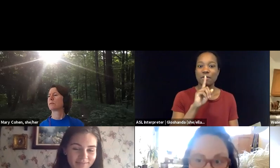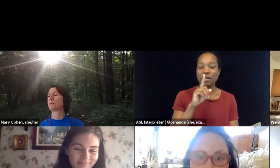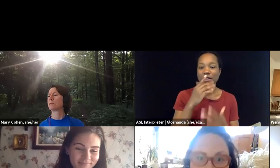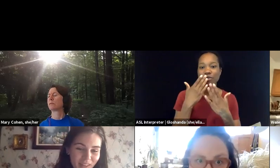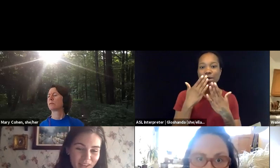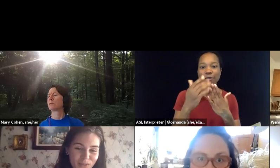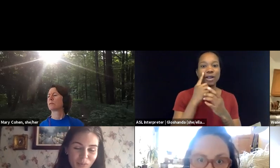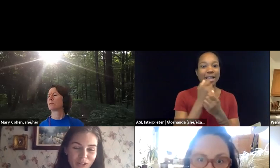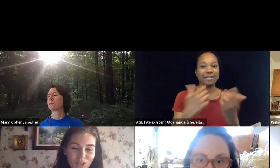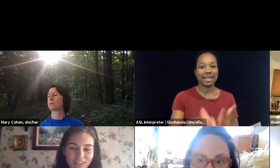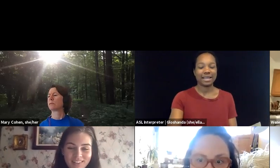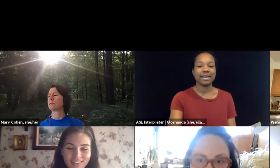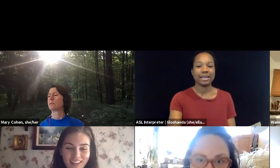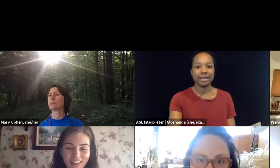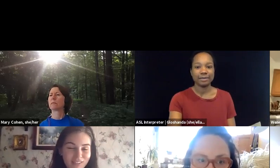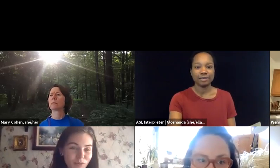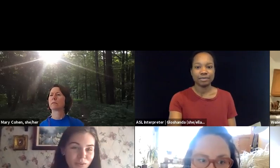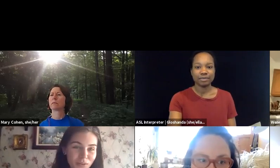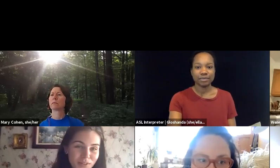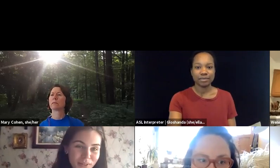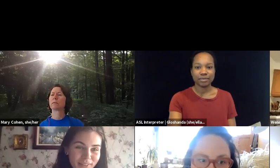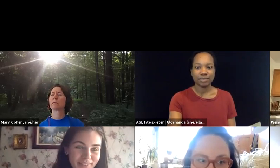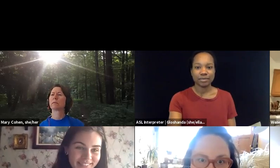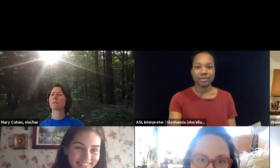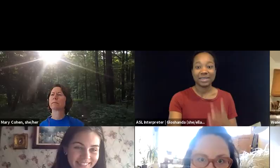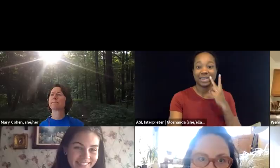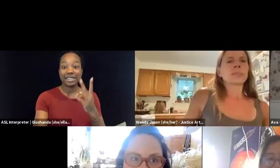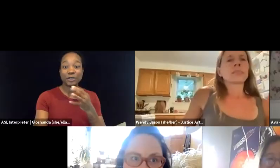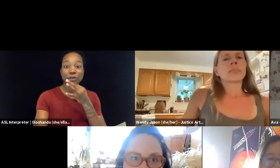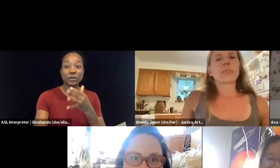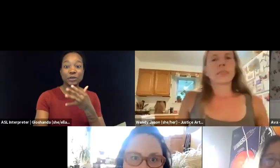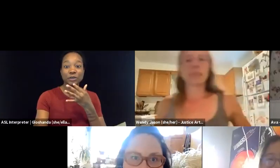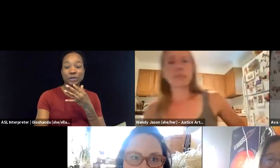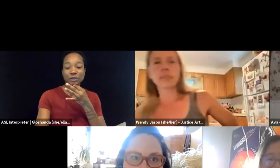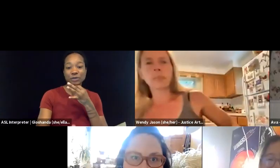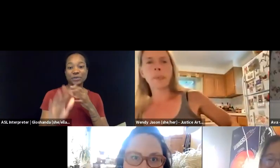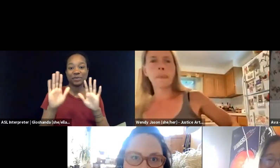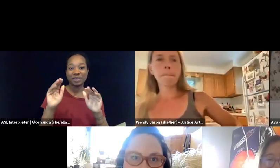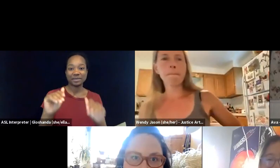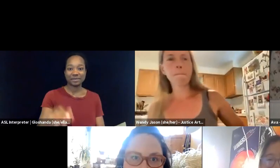brought. Thank you so much, and we will see you all soon. Bye.